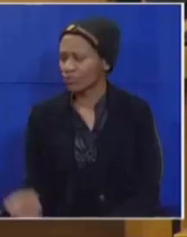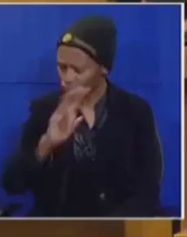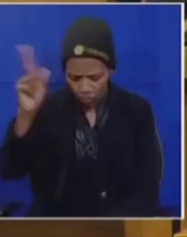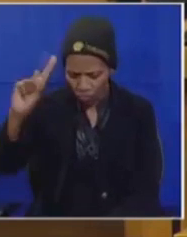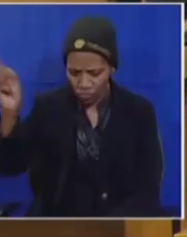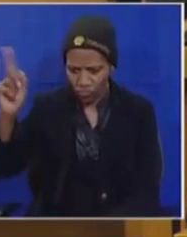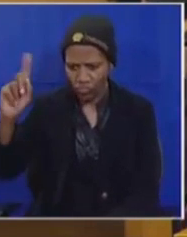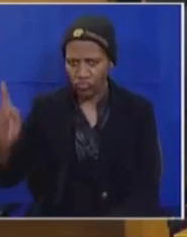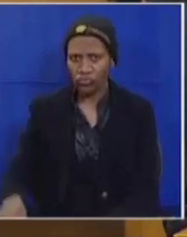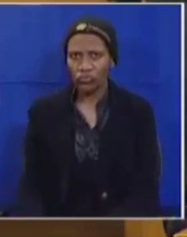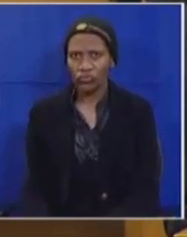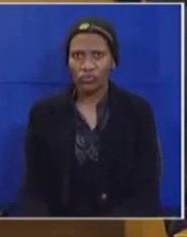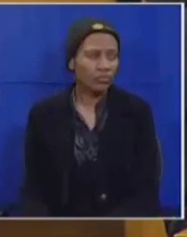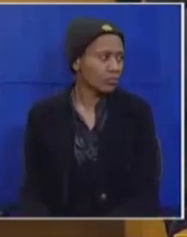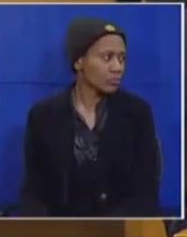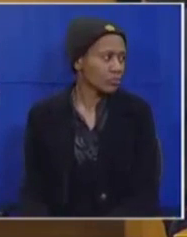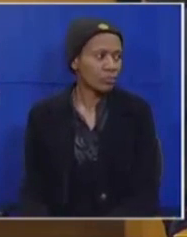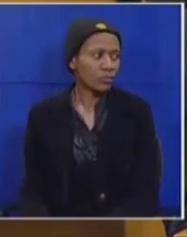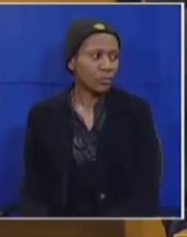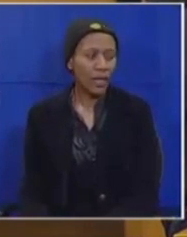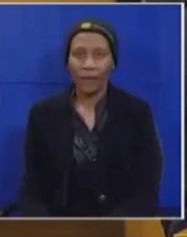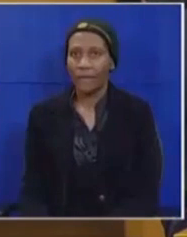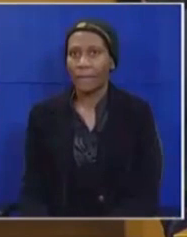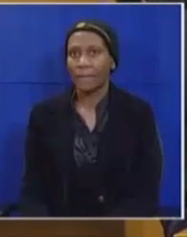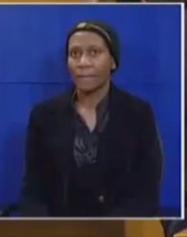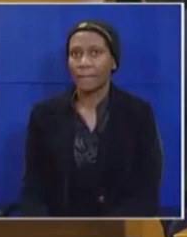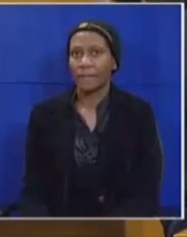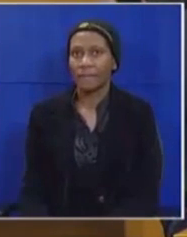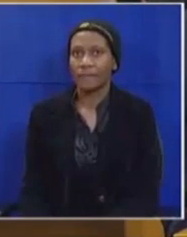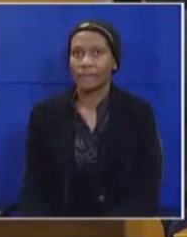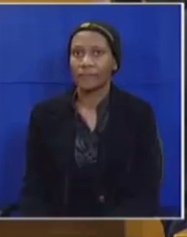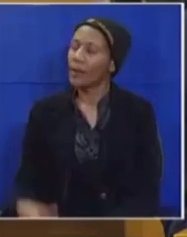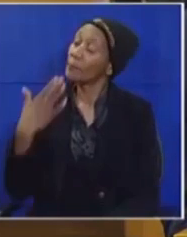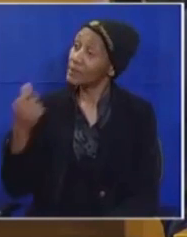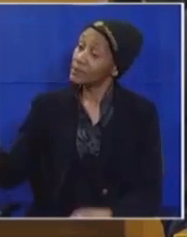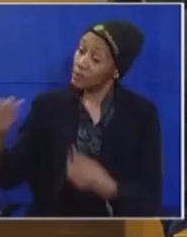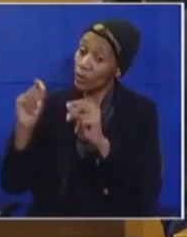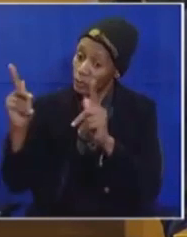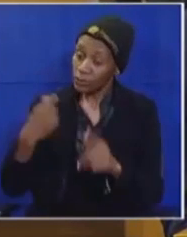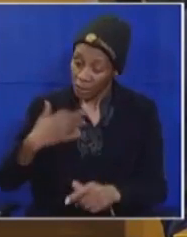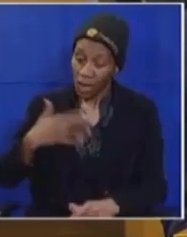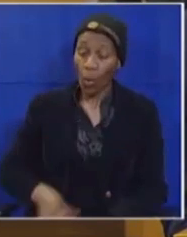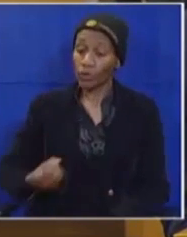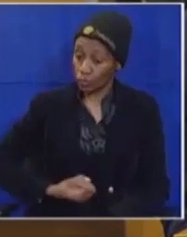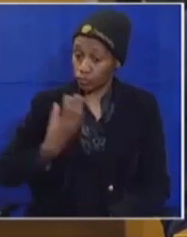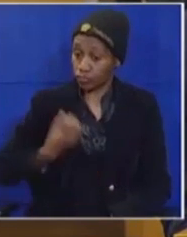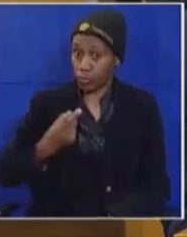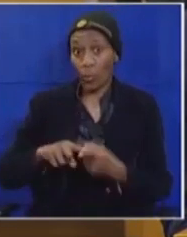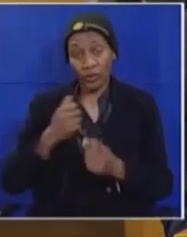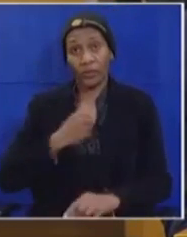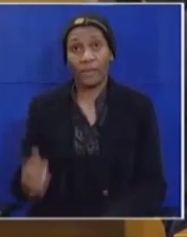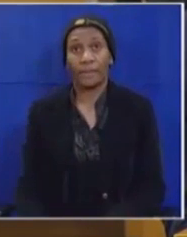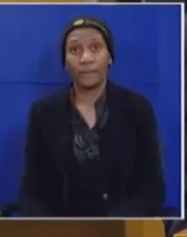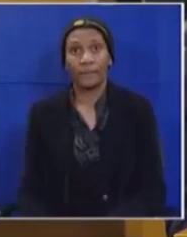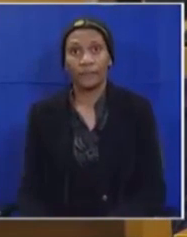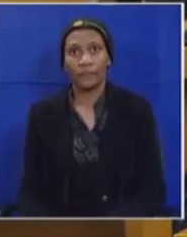particular. Tata, ndicela uthetha lento uyaziyo. I wrote a letter to you expressing our concern